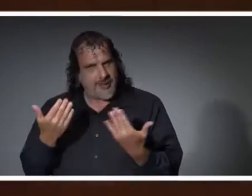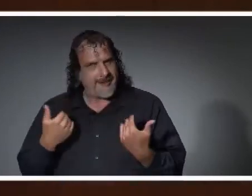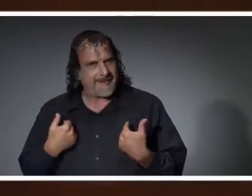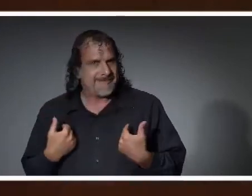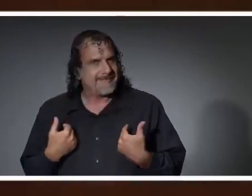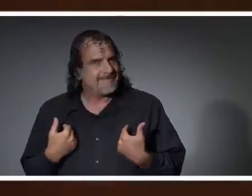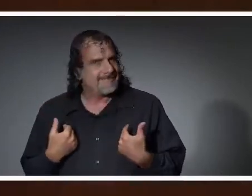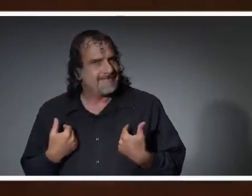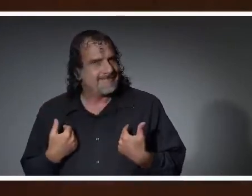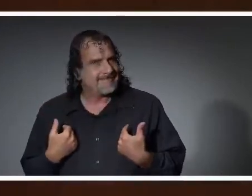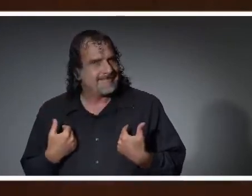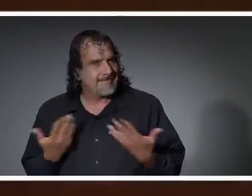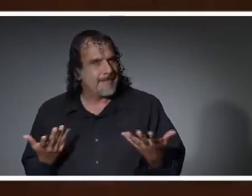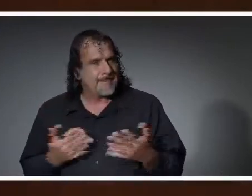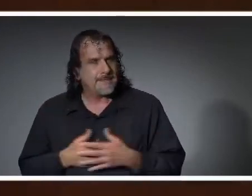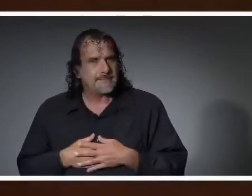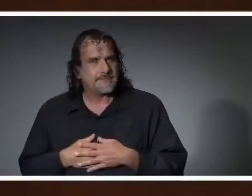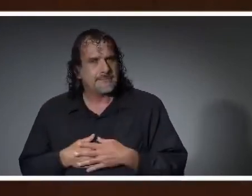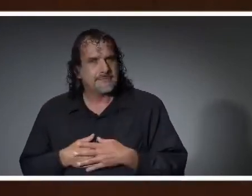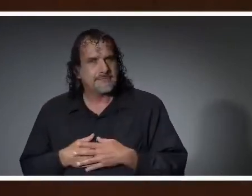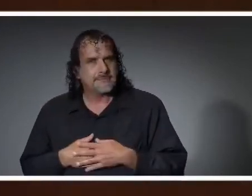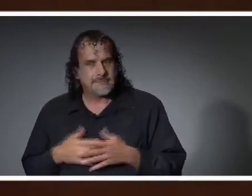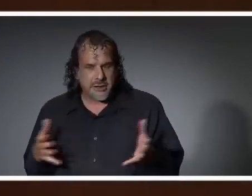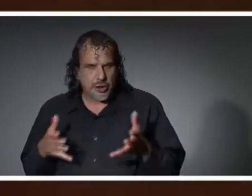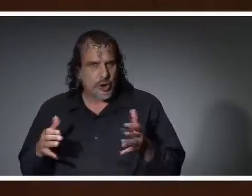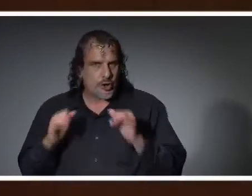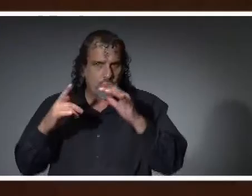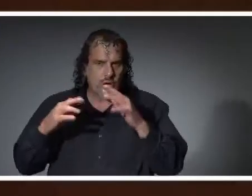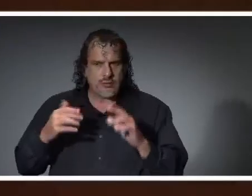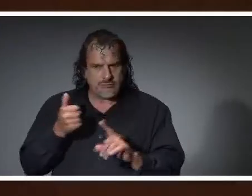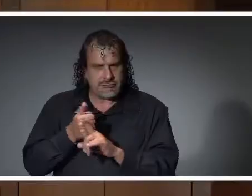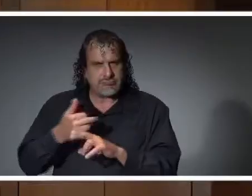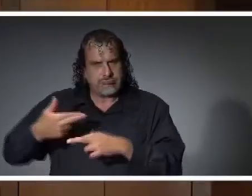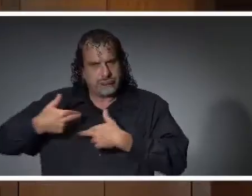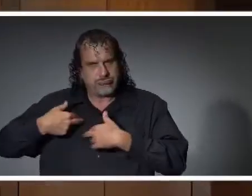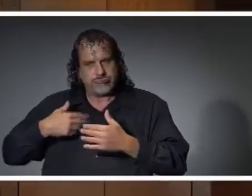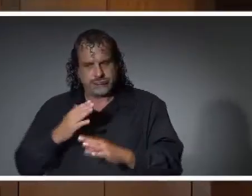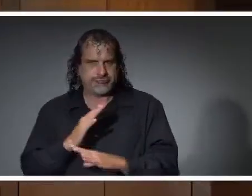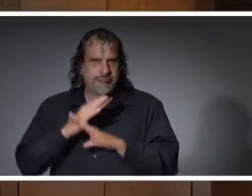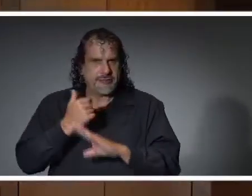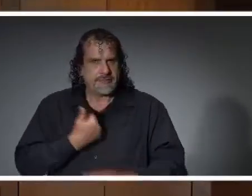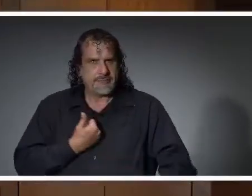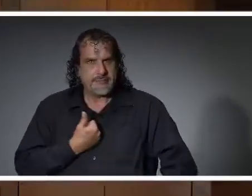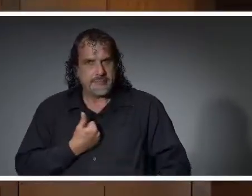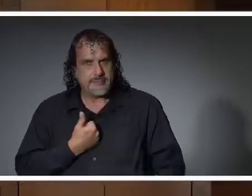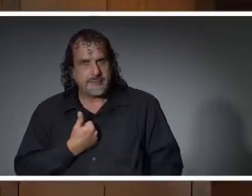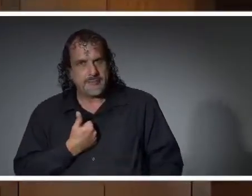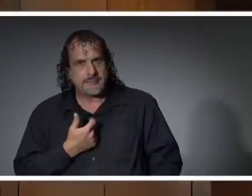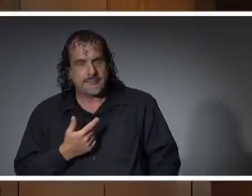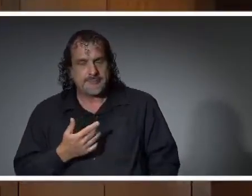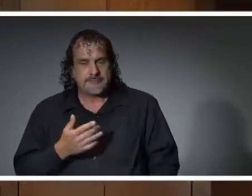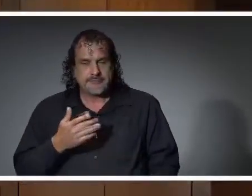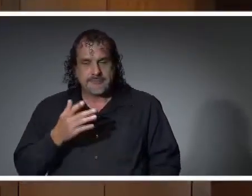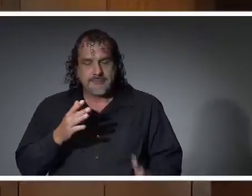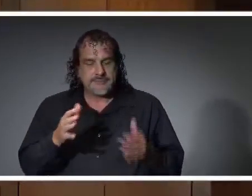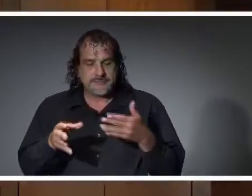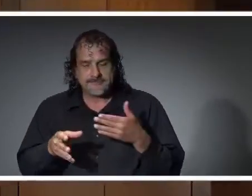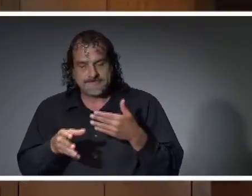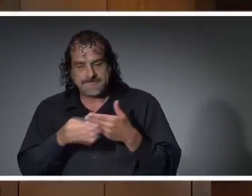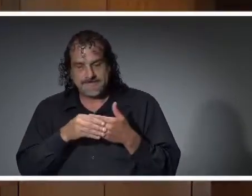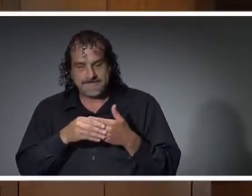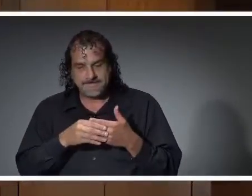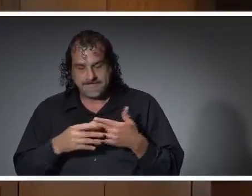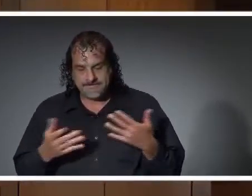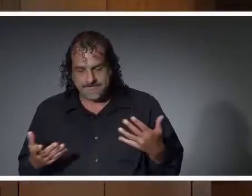that we can take, and strongly encourage everybody to do that. I would just add, Joey, to be fair, I'm not